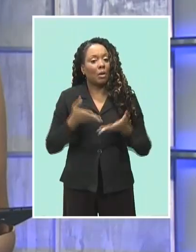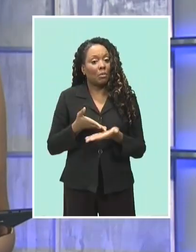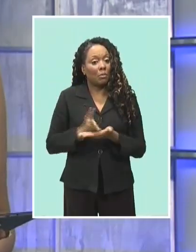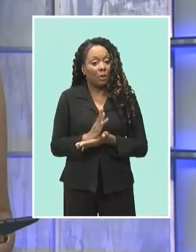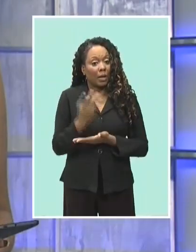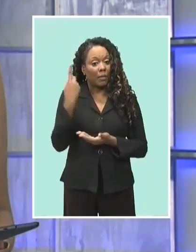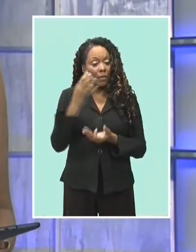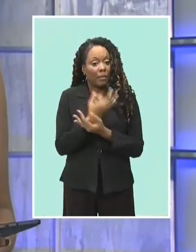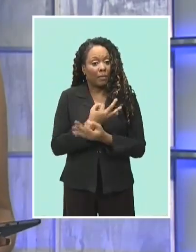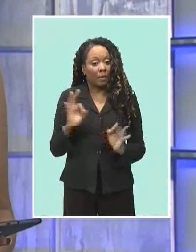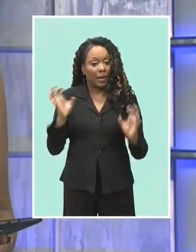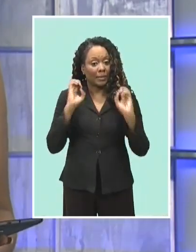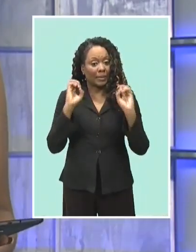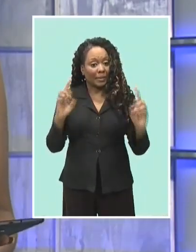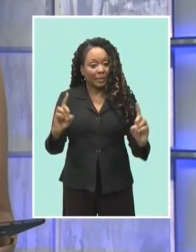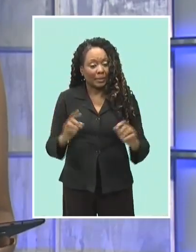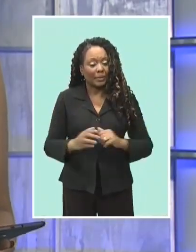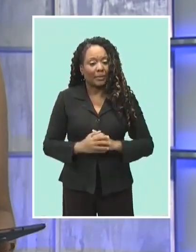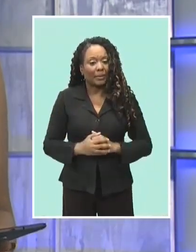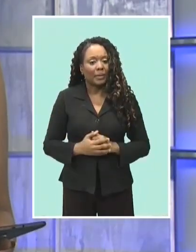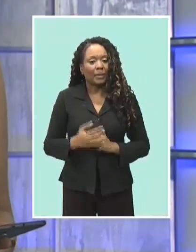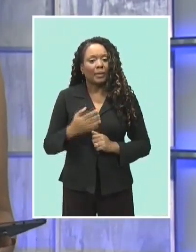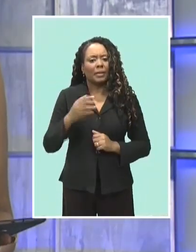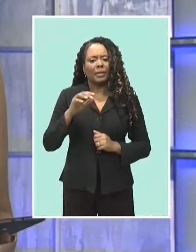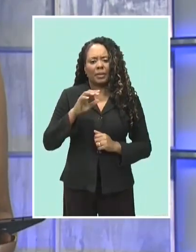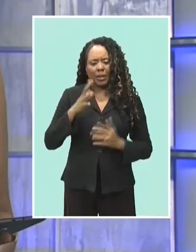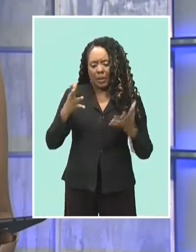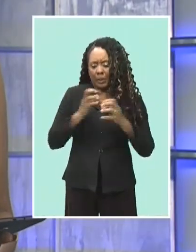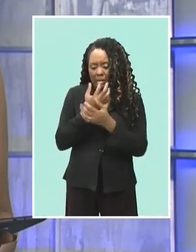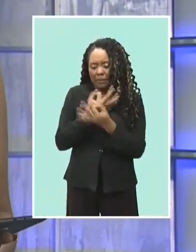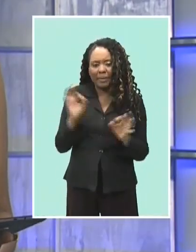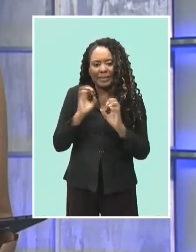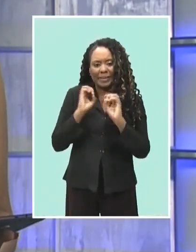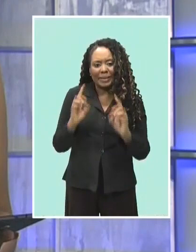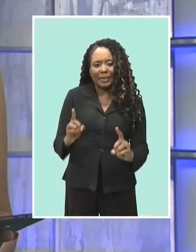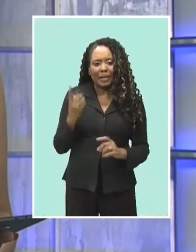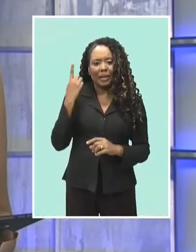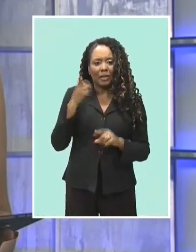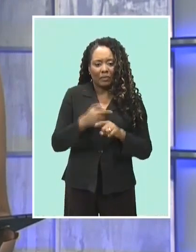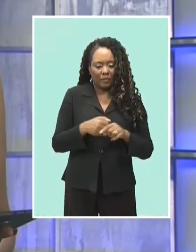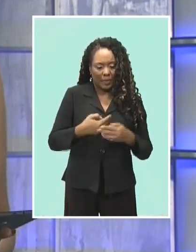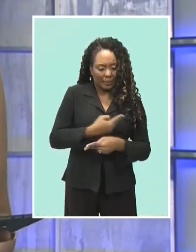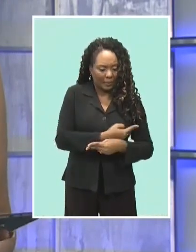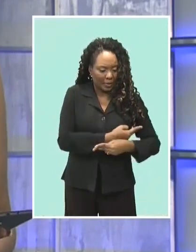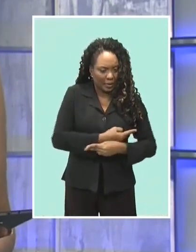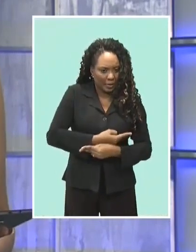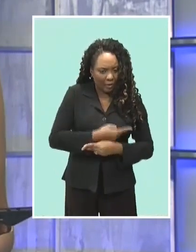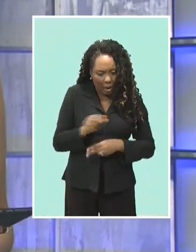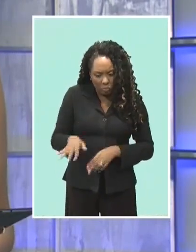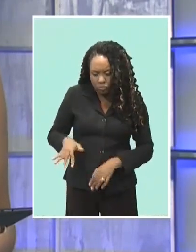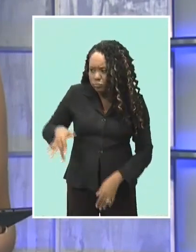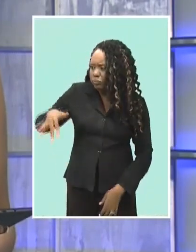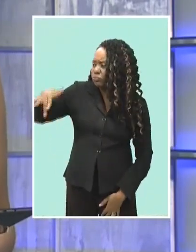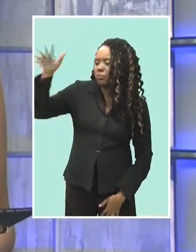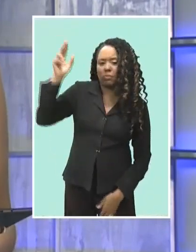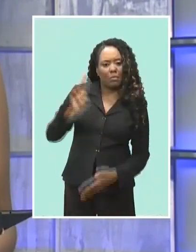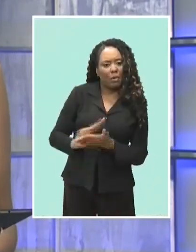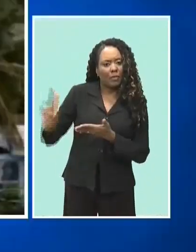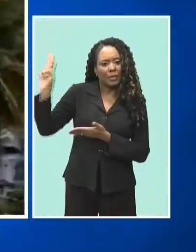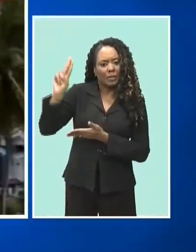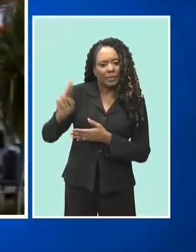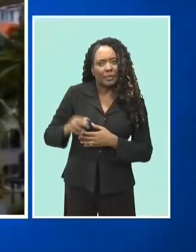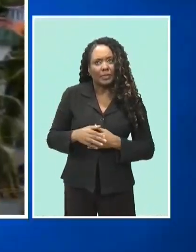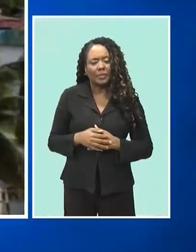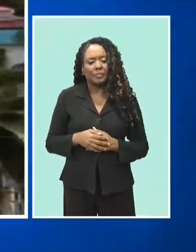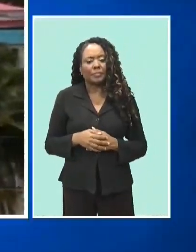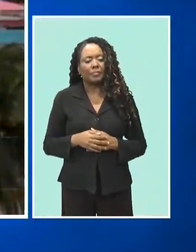for locals restored. He says it is his mission to restore free education from nursery to university. While